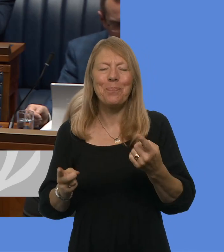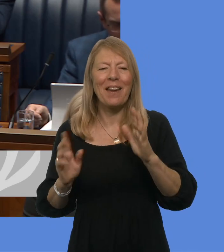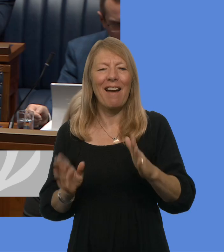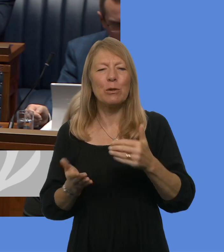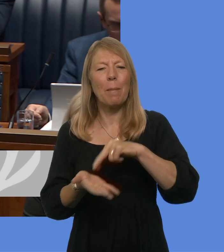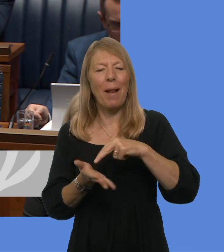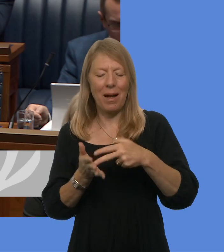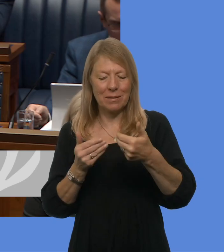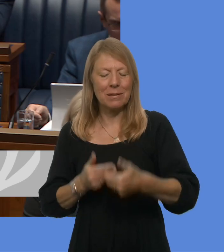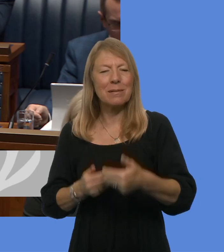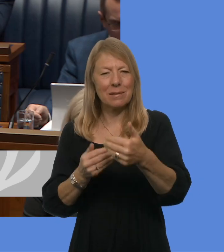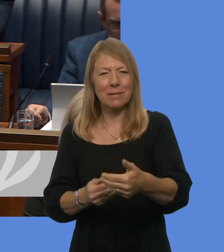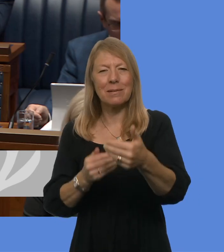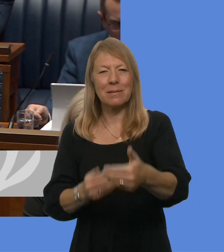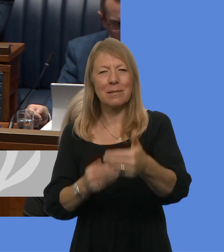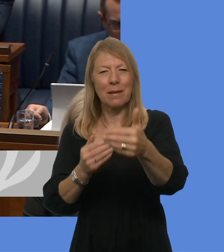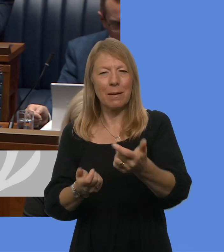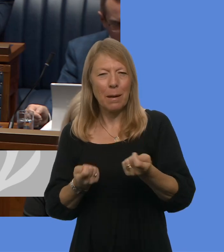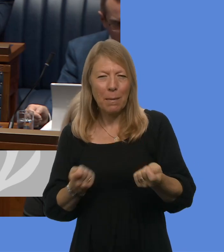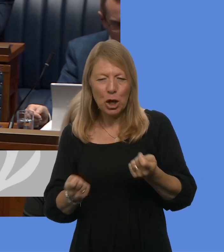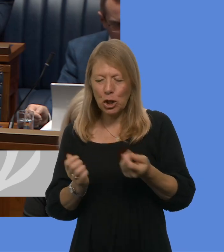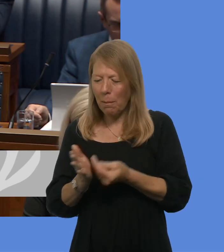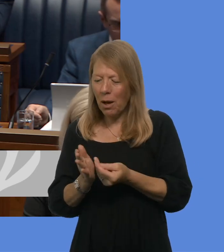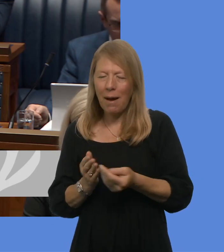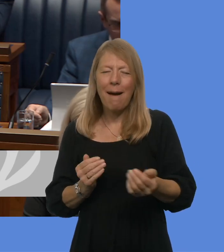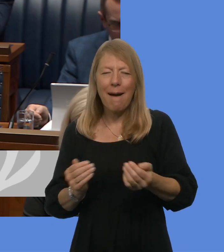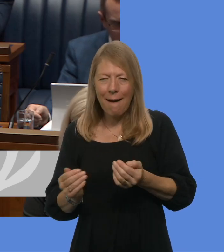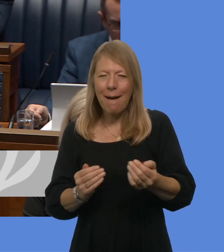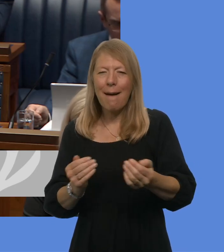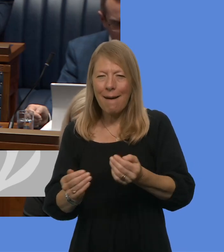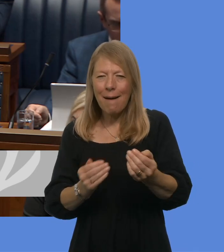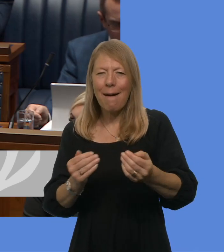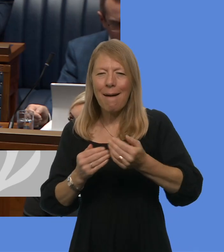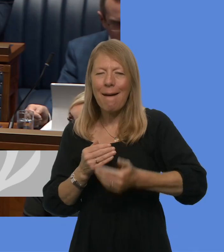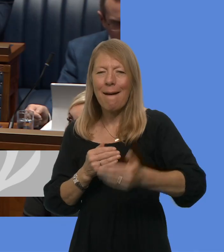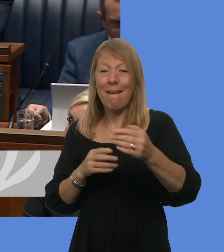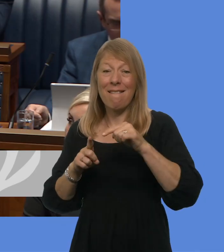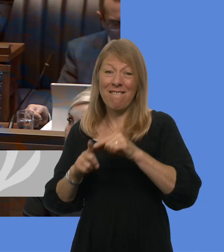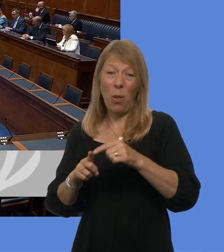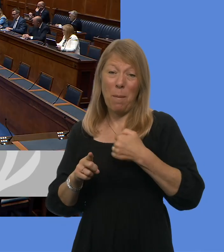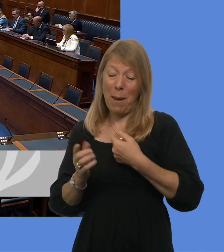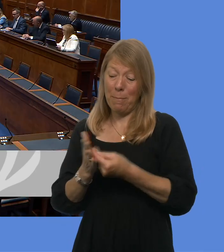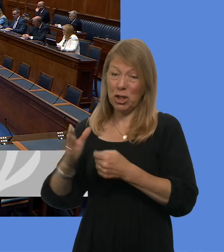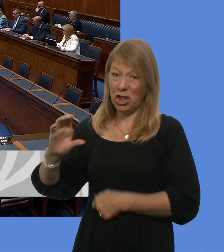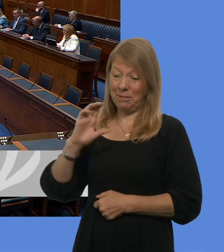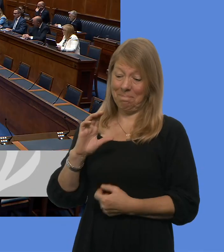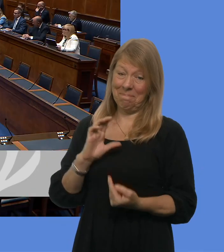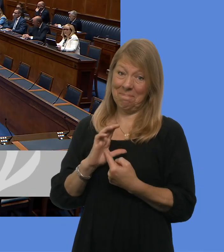is addressed in a managed way over a number of financial years within the capital budget that is available to me. Guy.